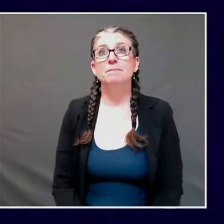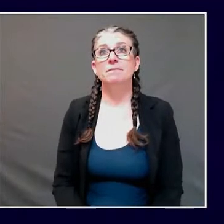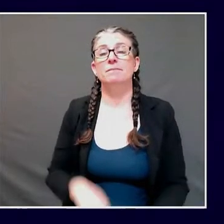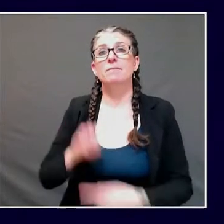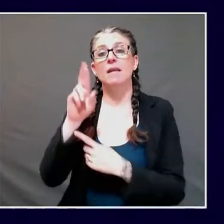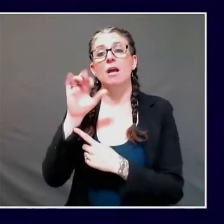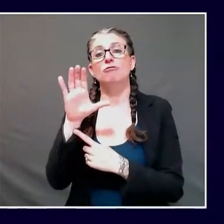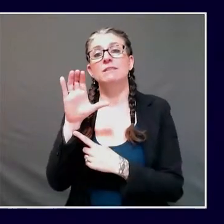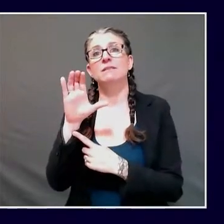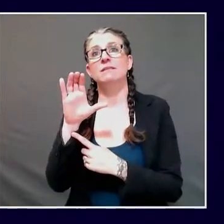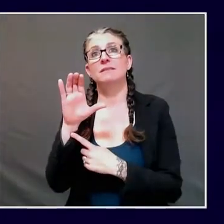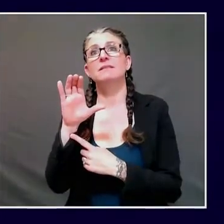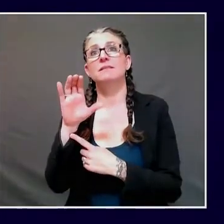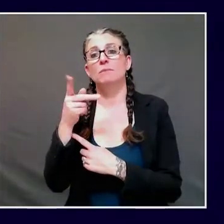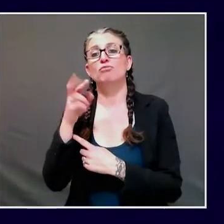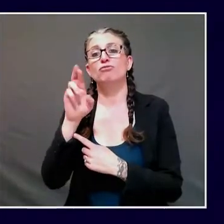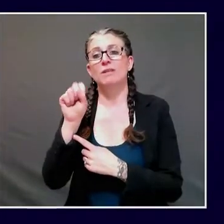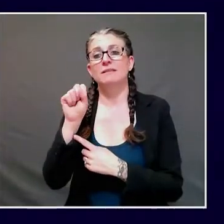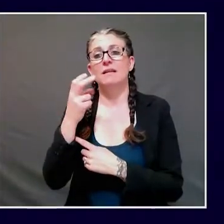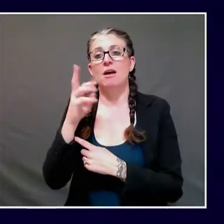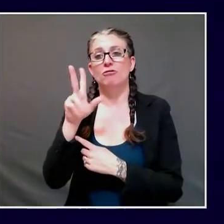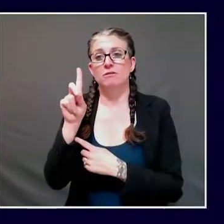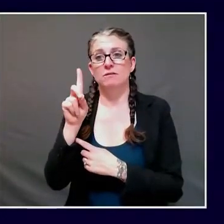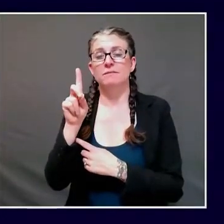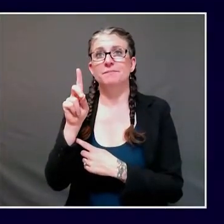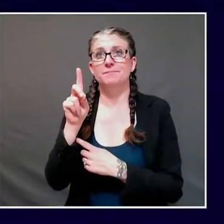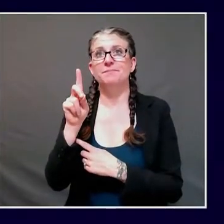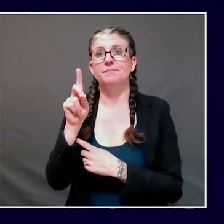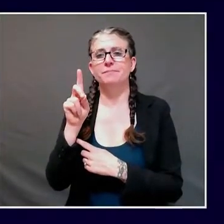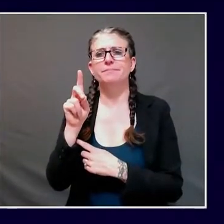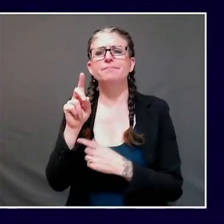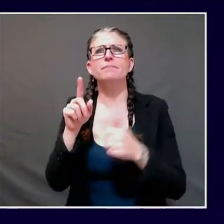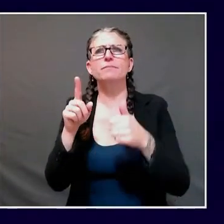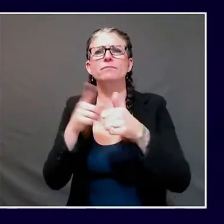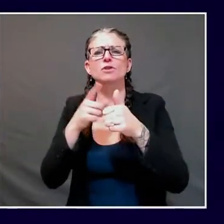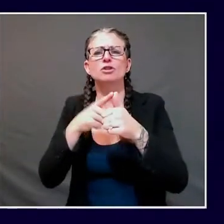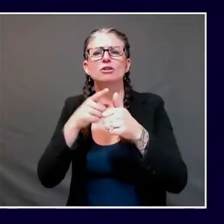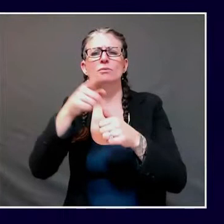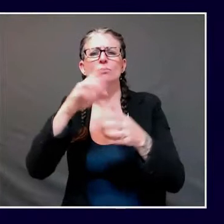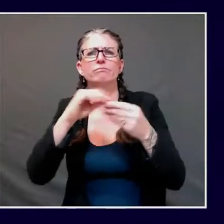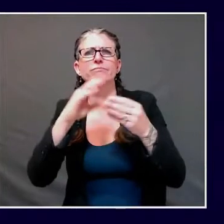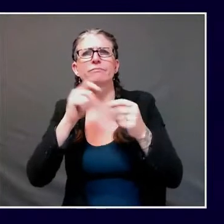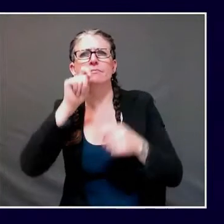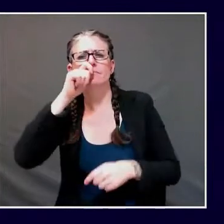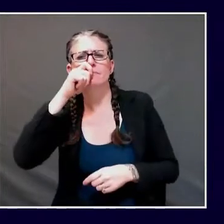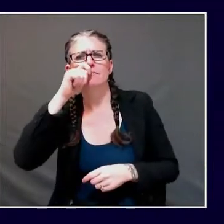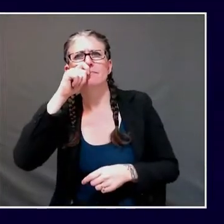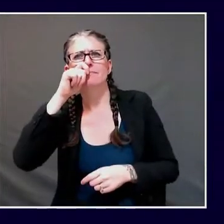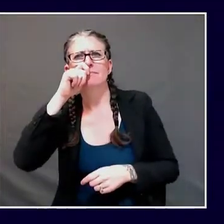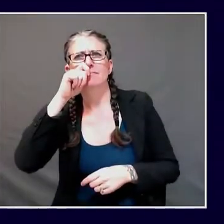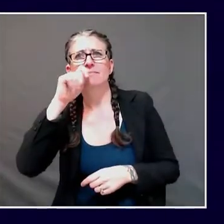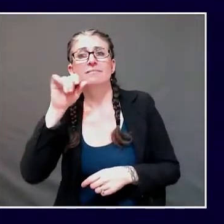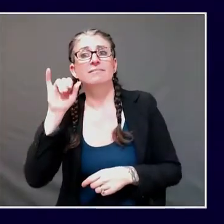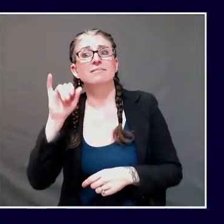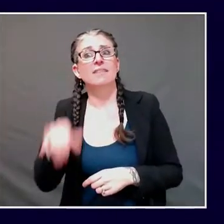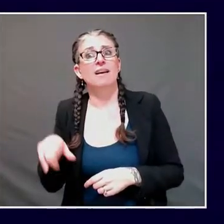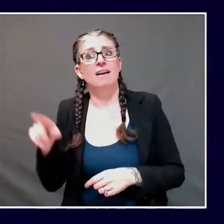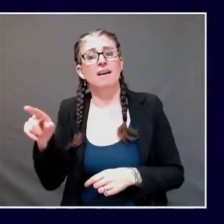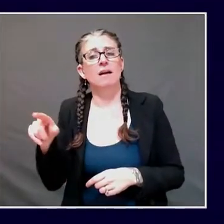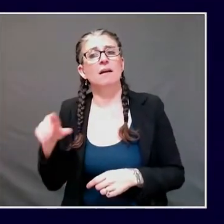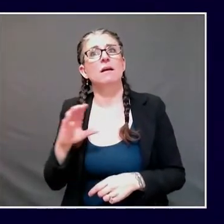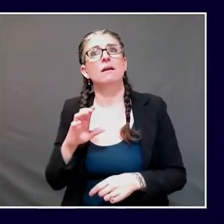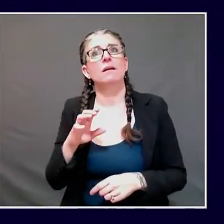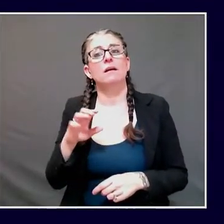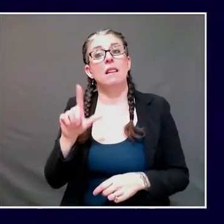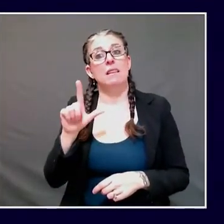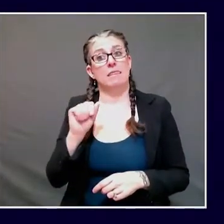week? Our staff will be in on Friday, but the Maine CDC laboratory has been running